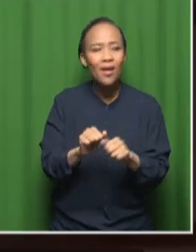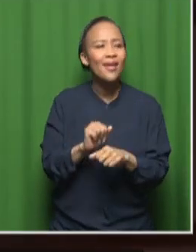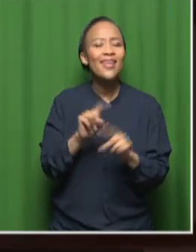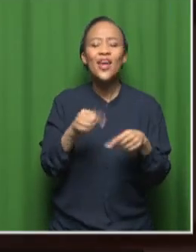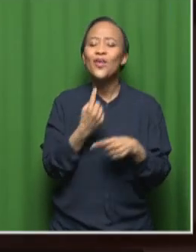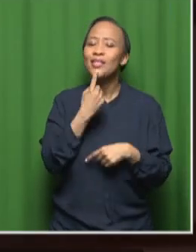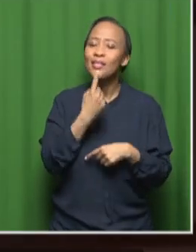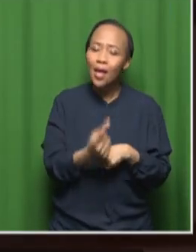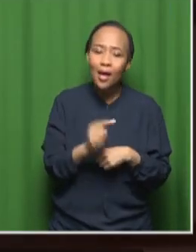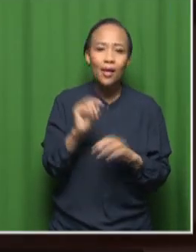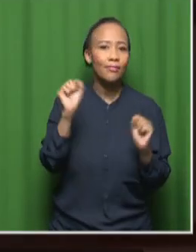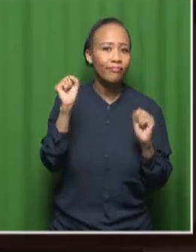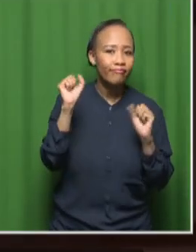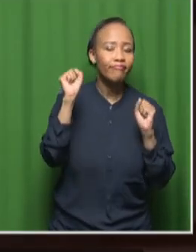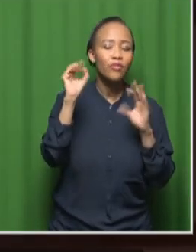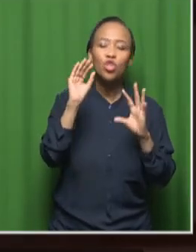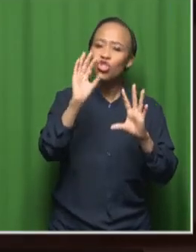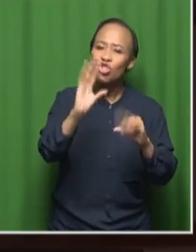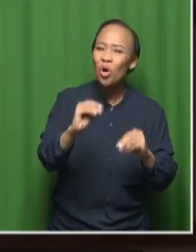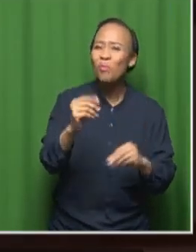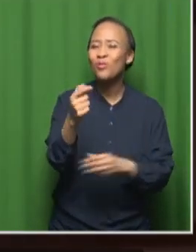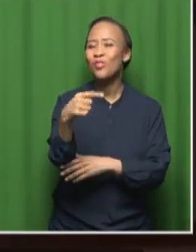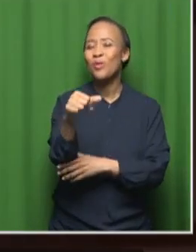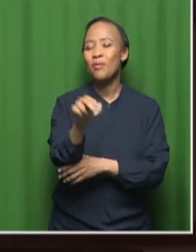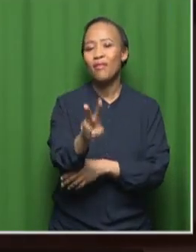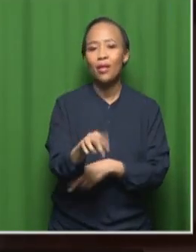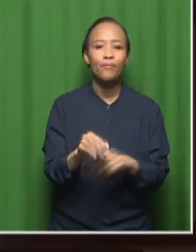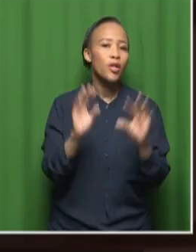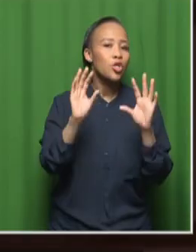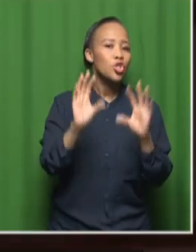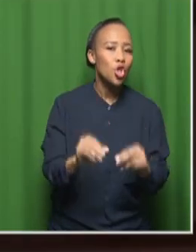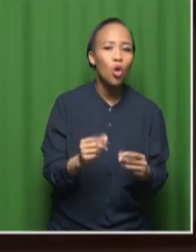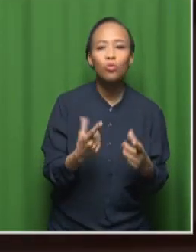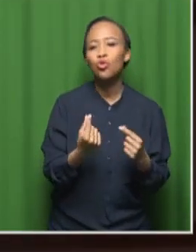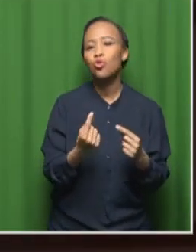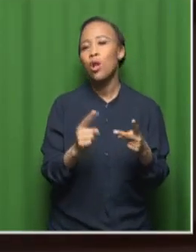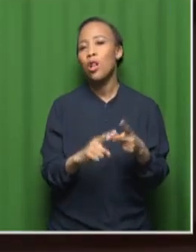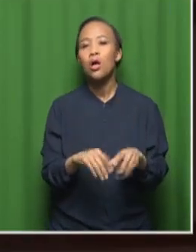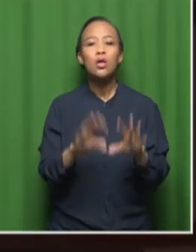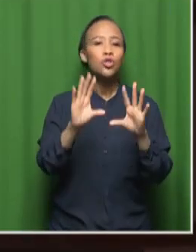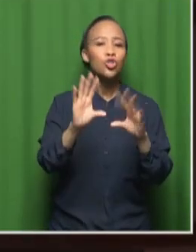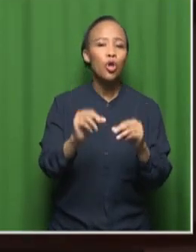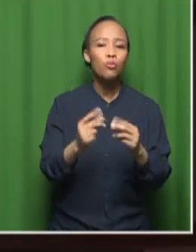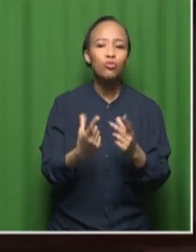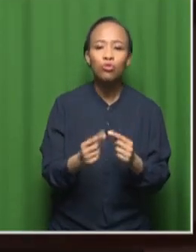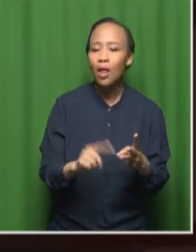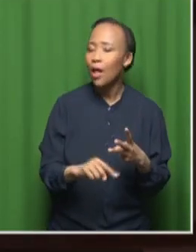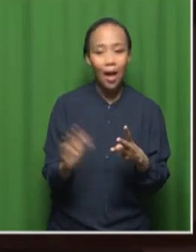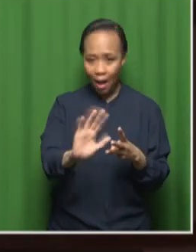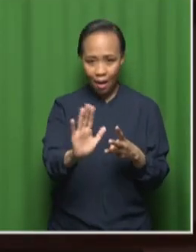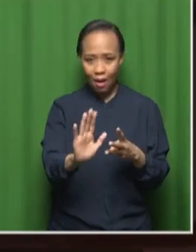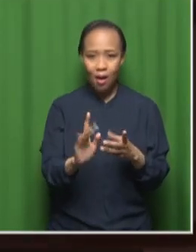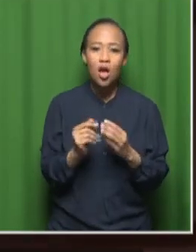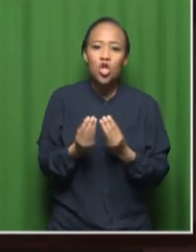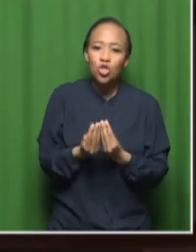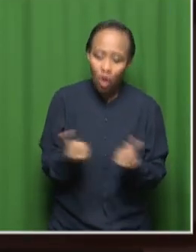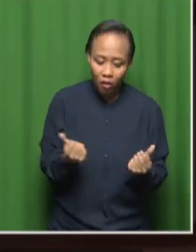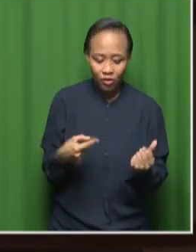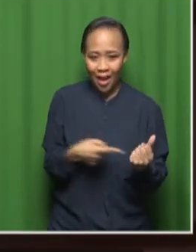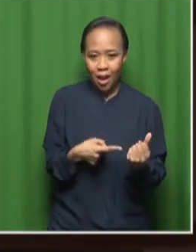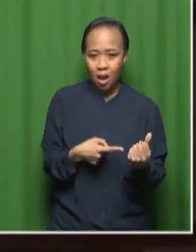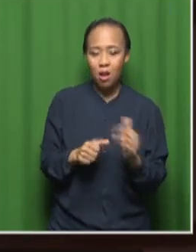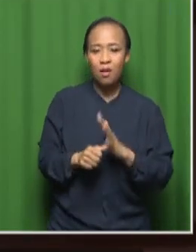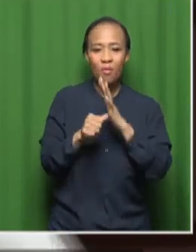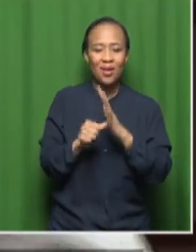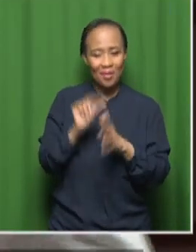never only go and say, stop GBV, stop doing this, stop. No, we have to make sure that we come up with solutions to these things, because these things continue to